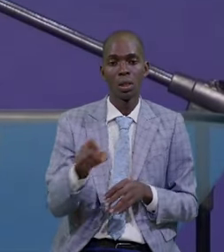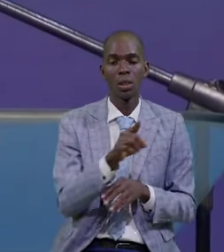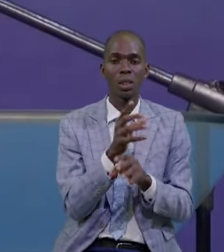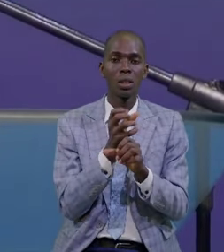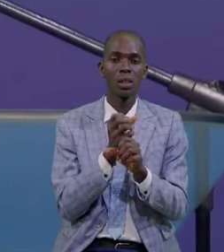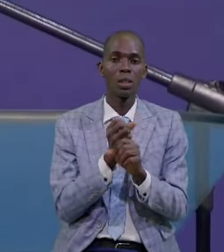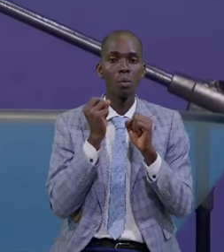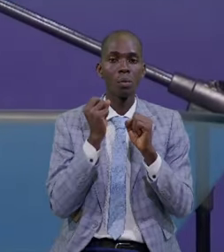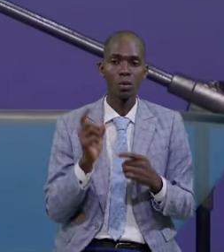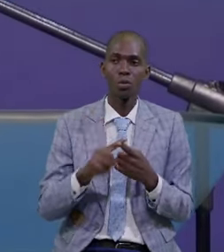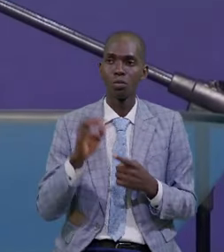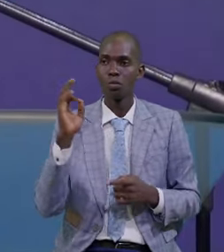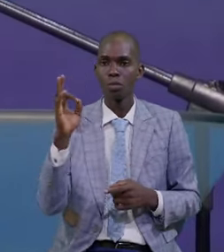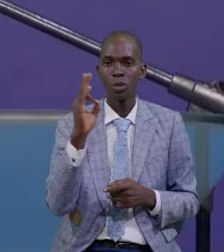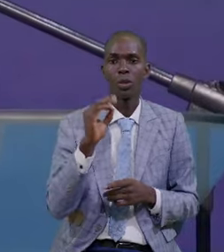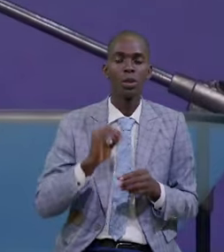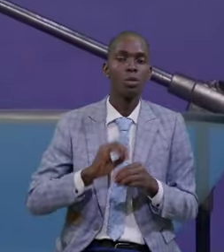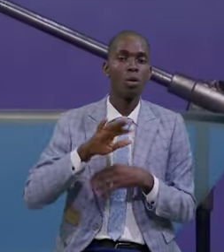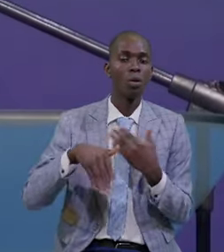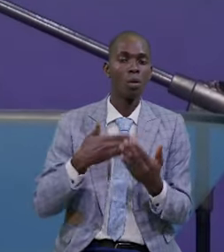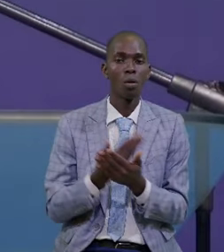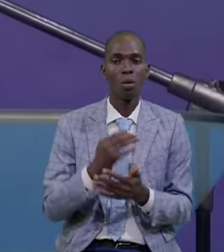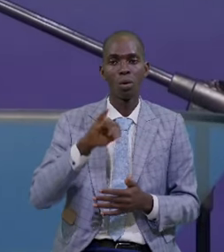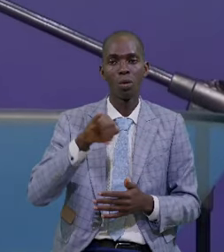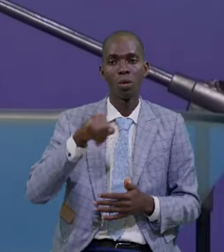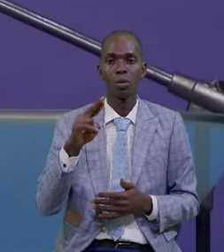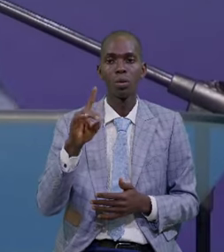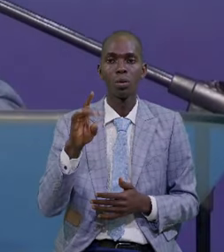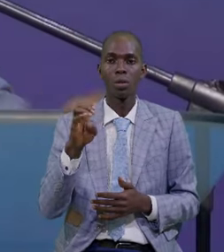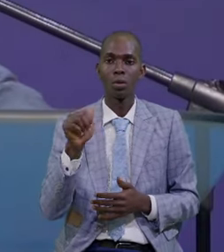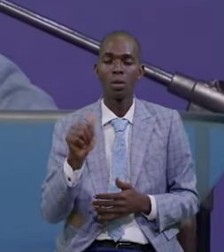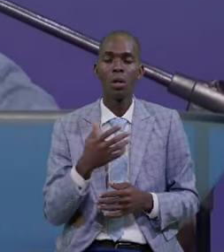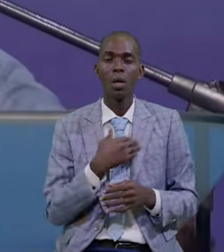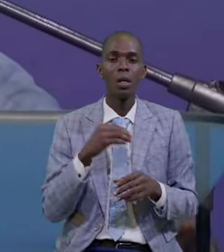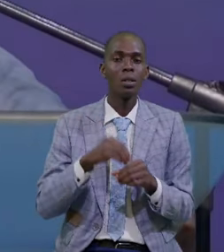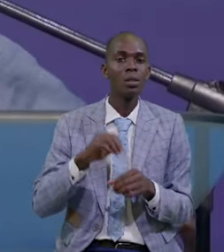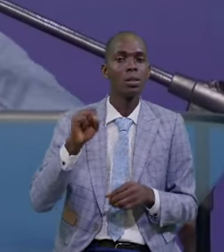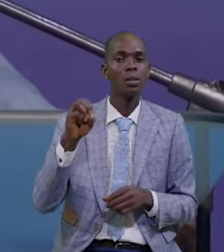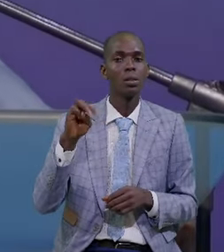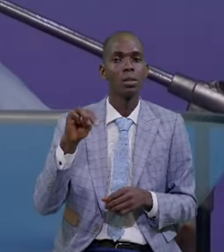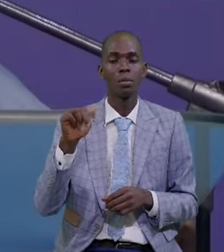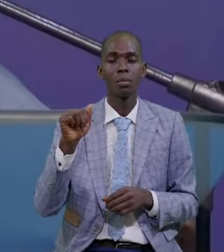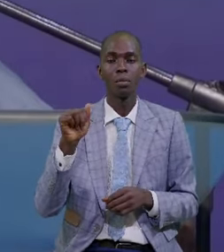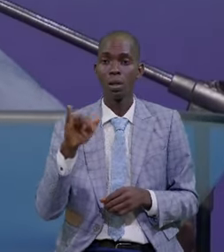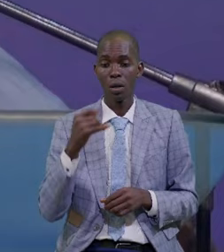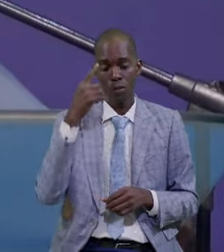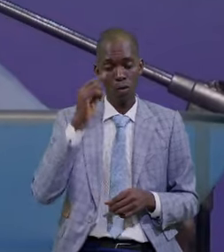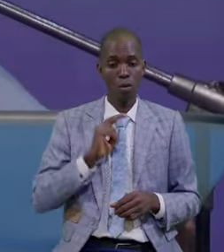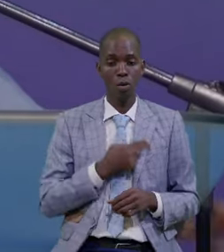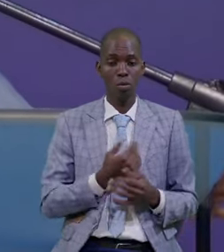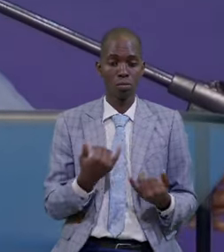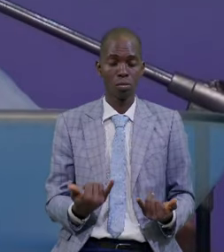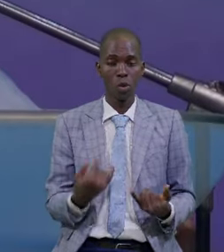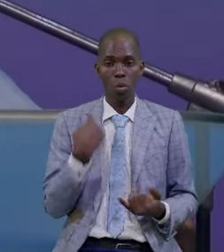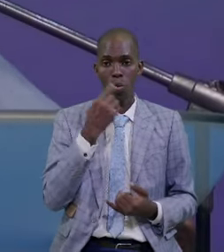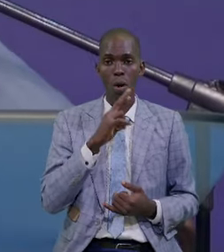be witnesses in all Judea and then in Samaria. And then for us now who are here, to